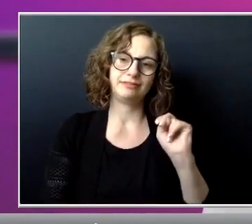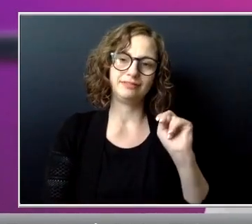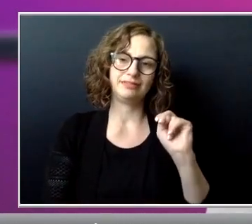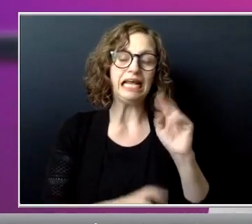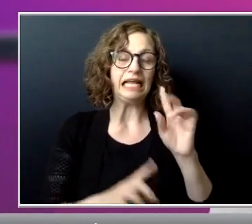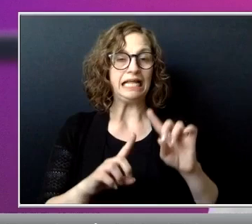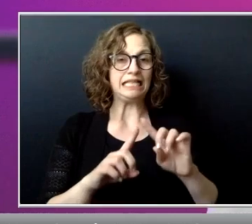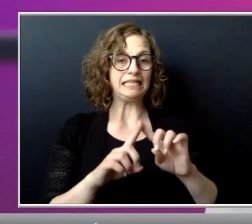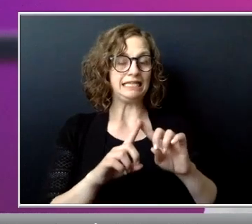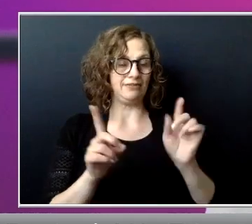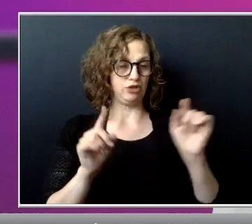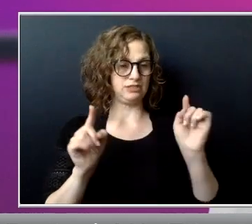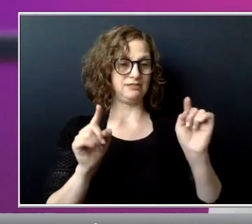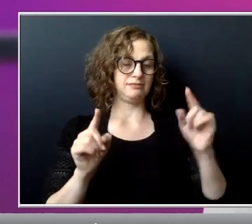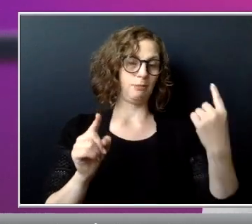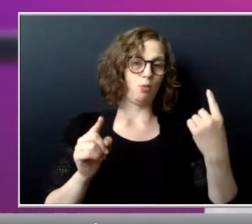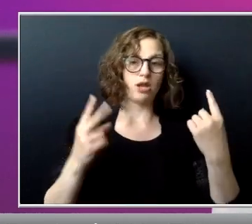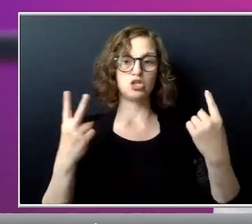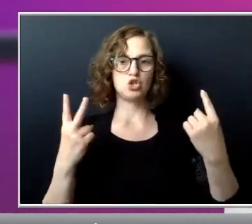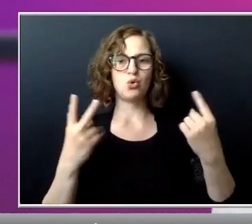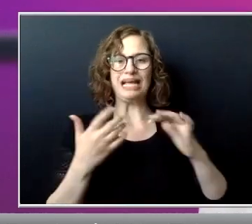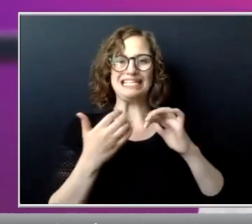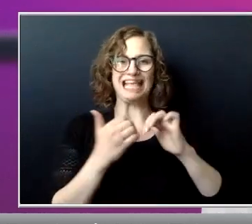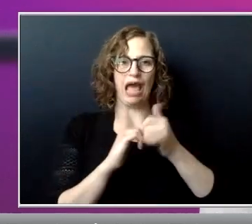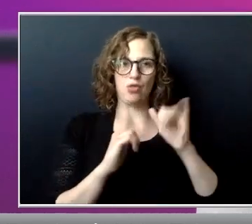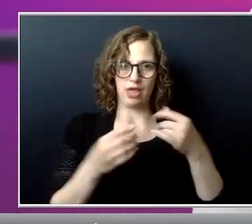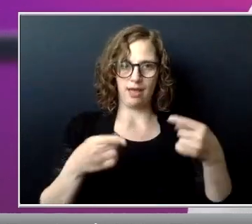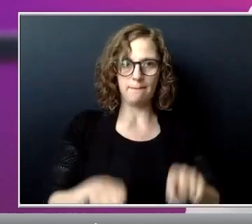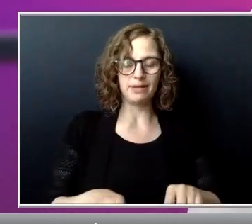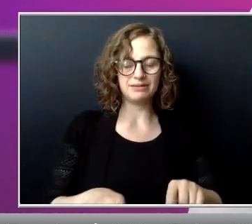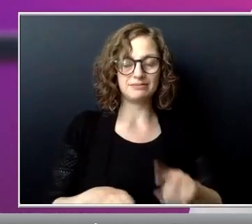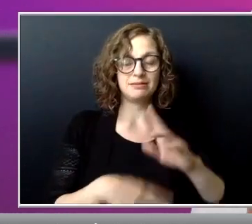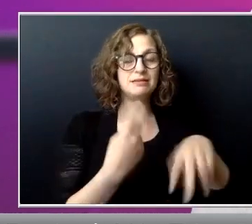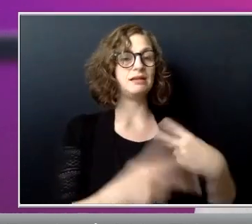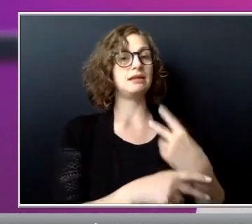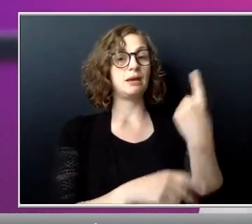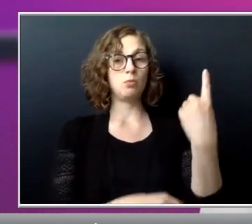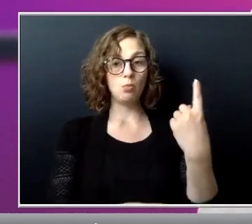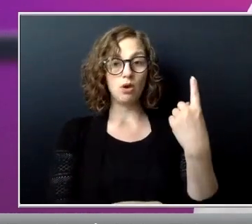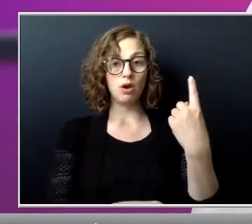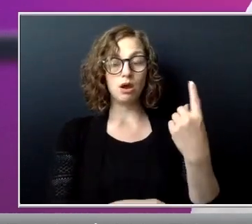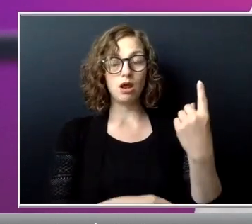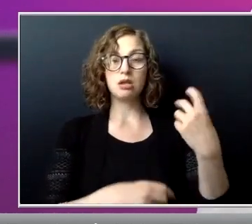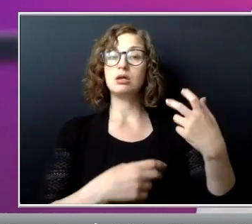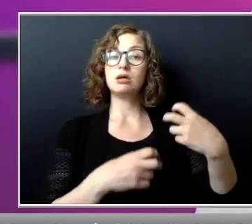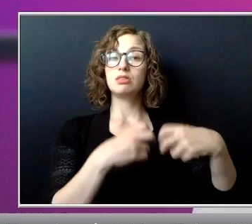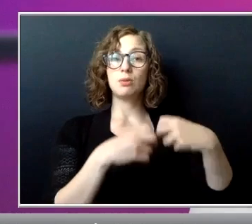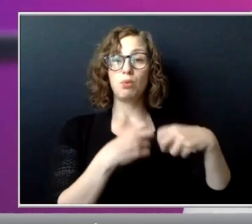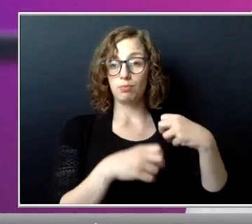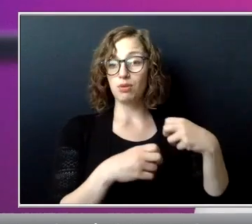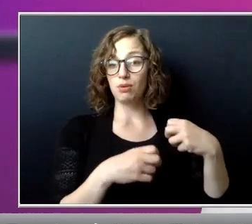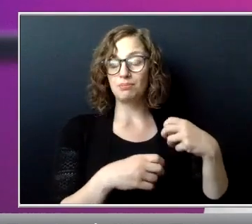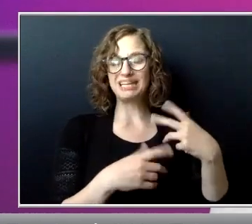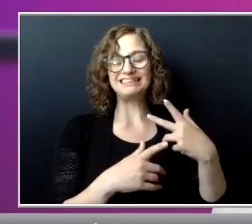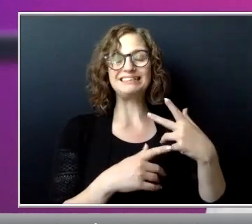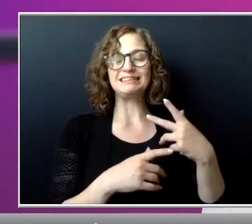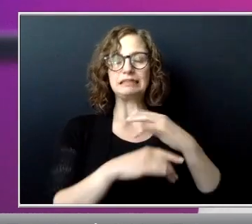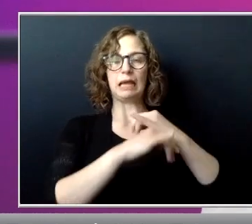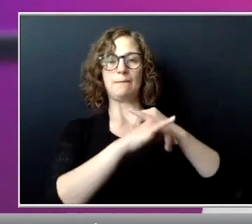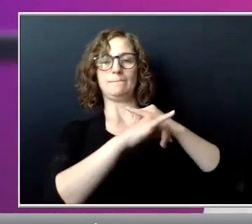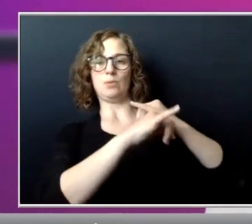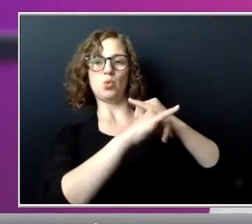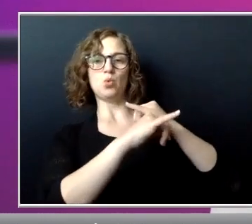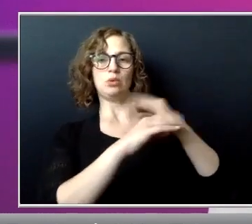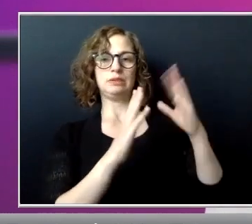people with type 1 diabetes, the problem, as Charlotte said earlier, is it's an autoimmune condition where your body is actually destroying